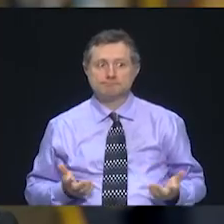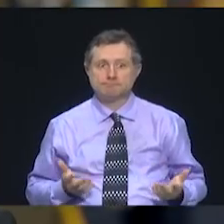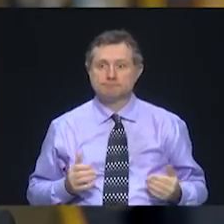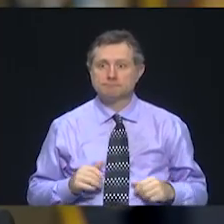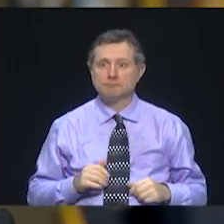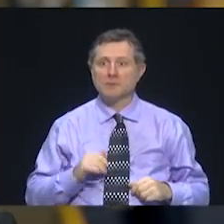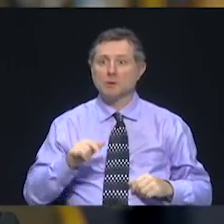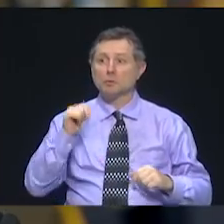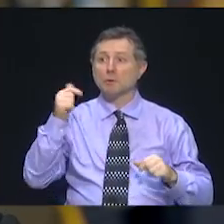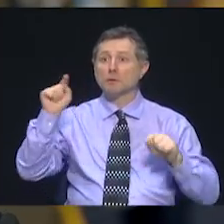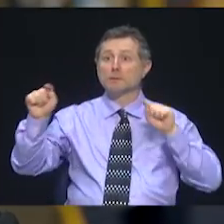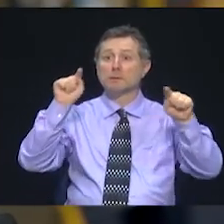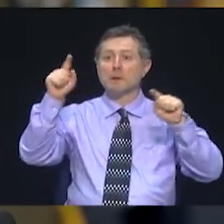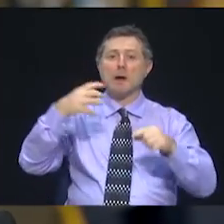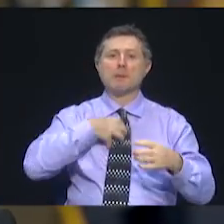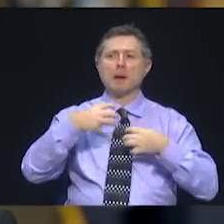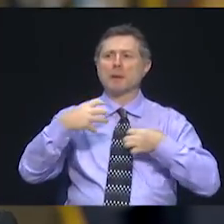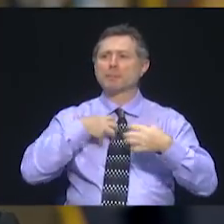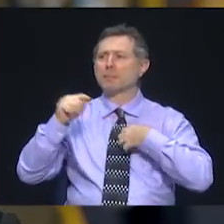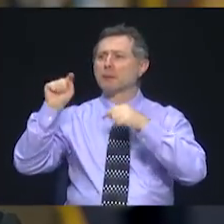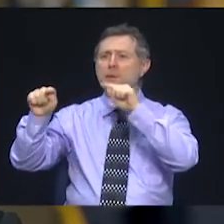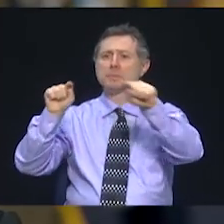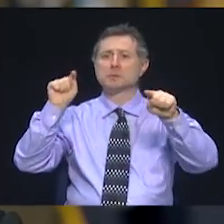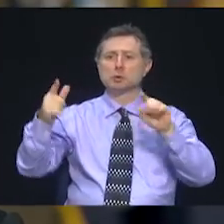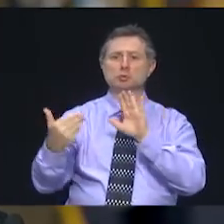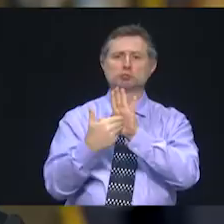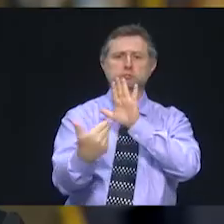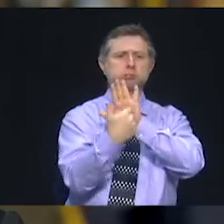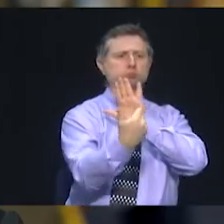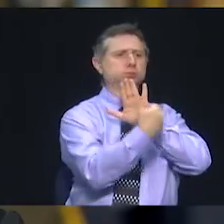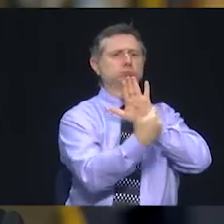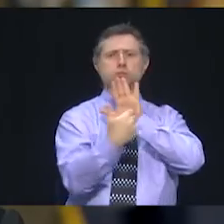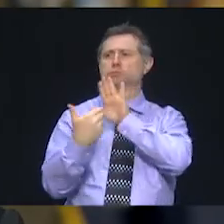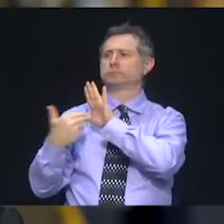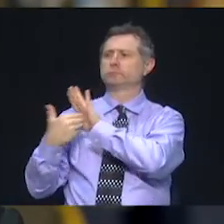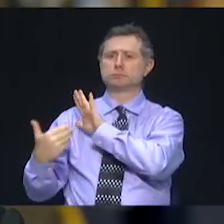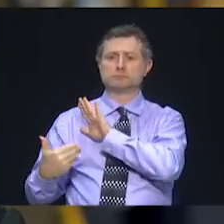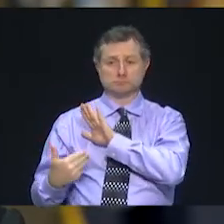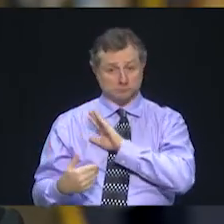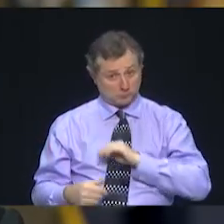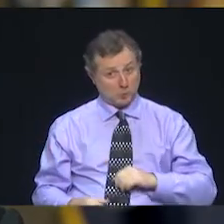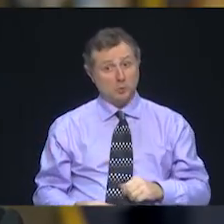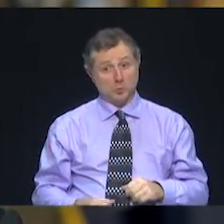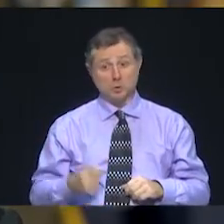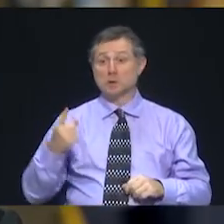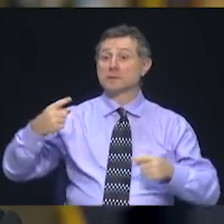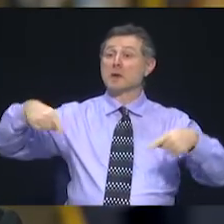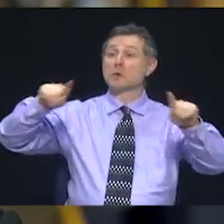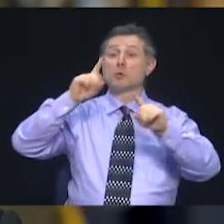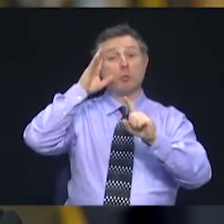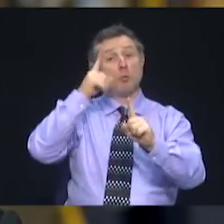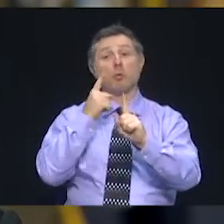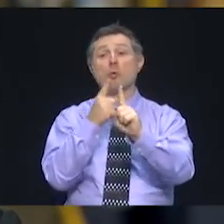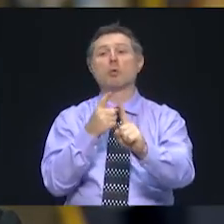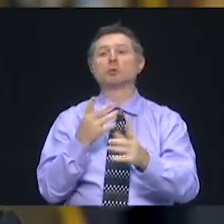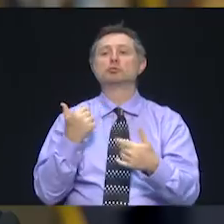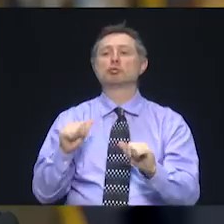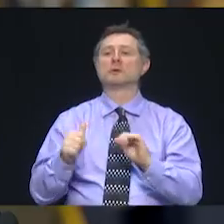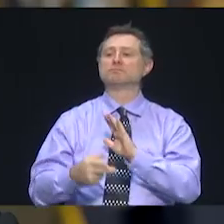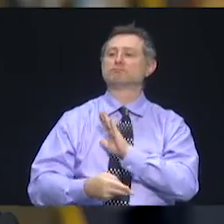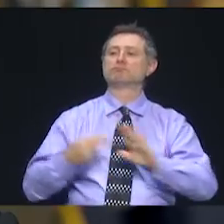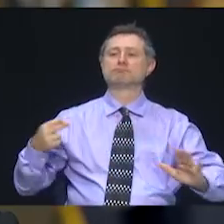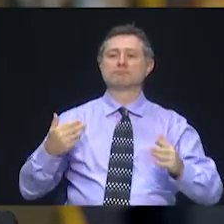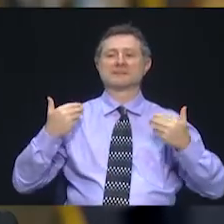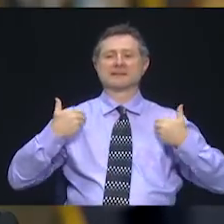complainants raised against me questions that have sought to unfairly characterize and